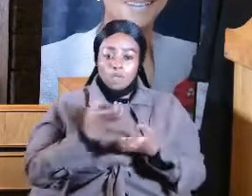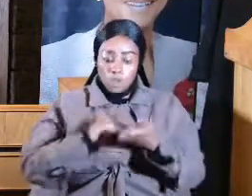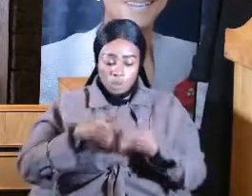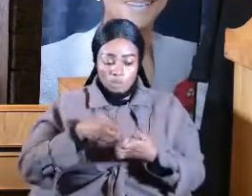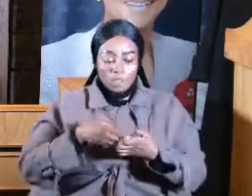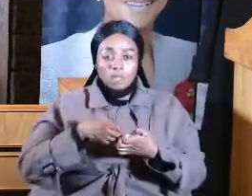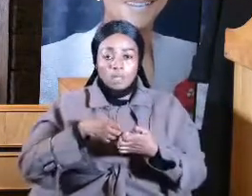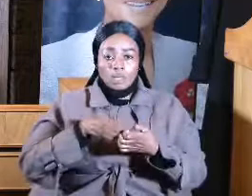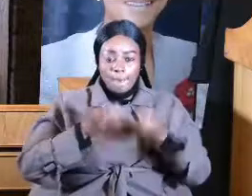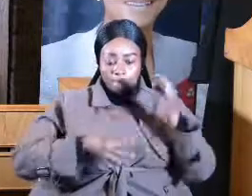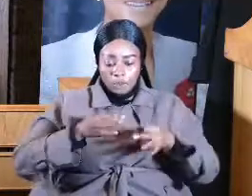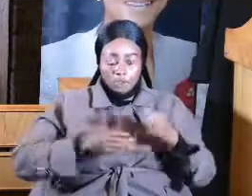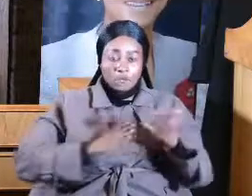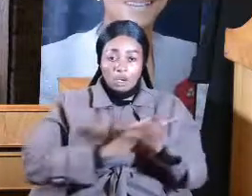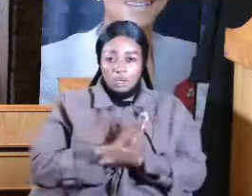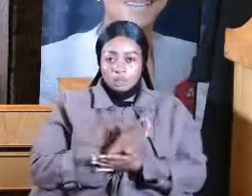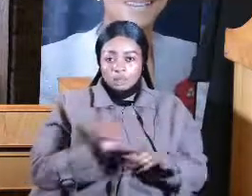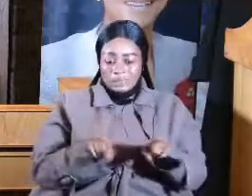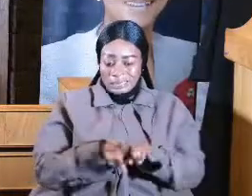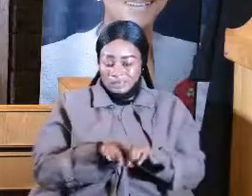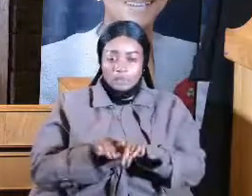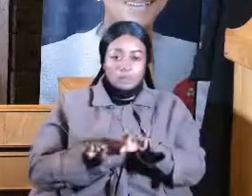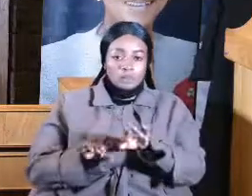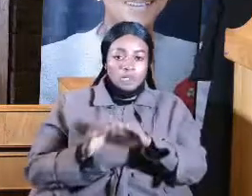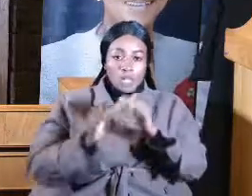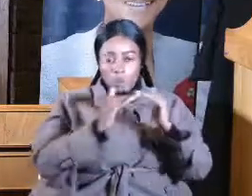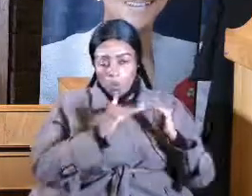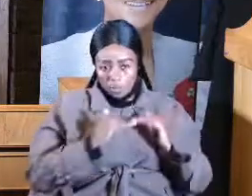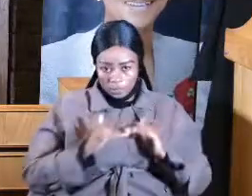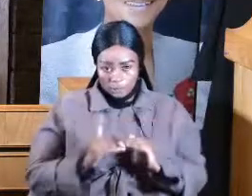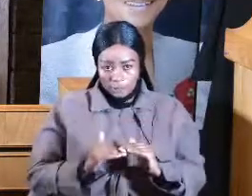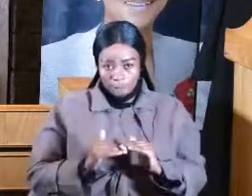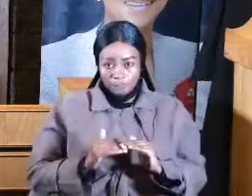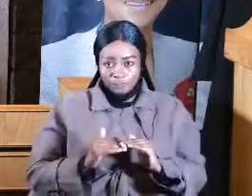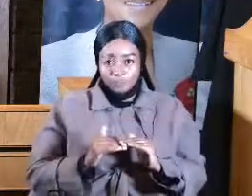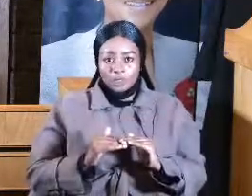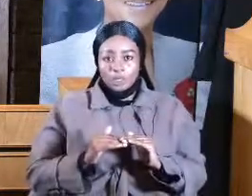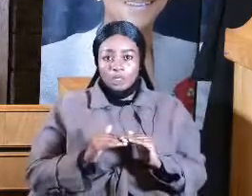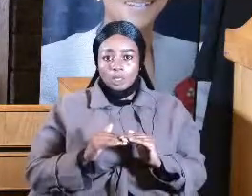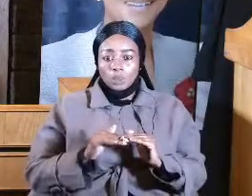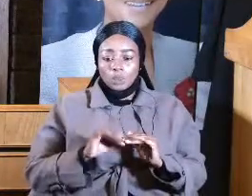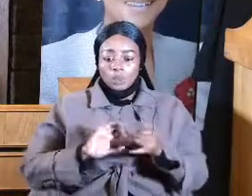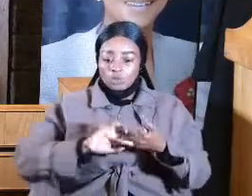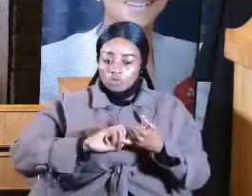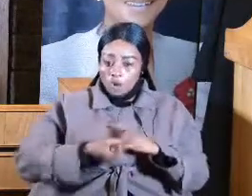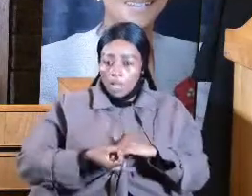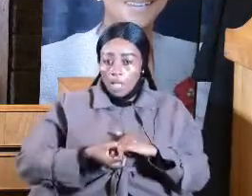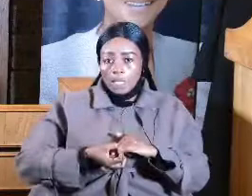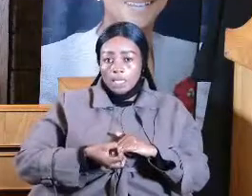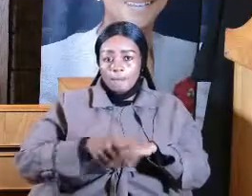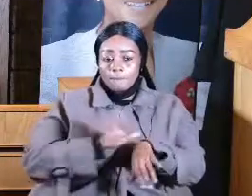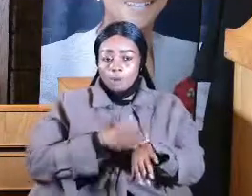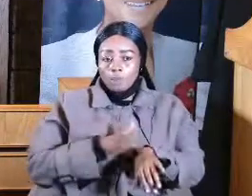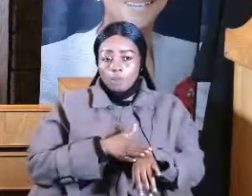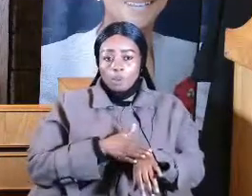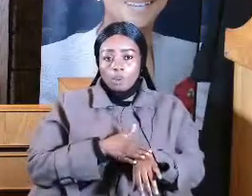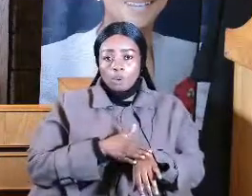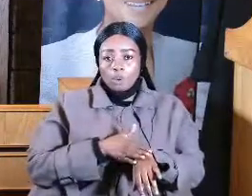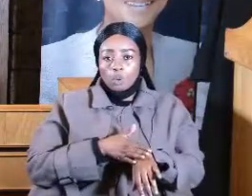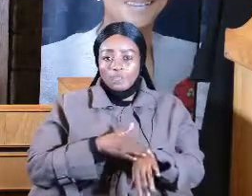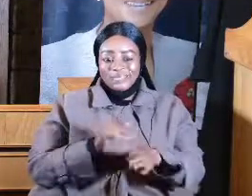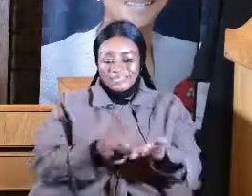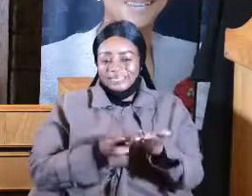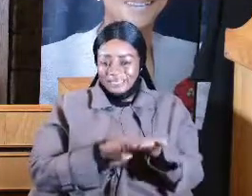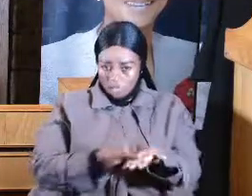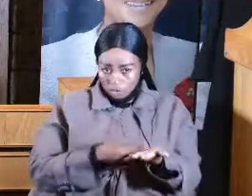social political rights or equality, often for a specifically disenfranchised group or more generally in discussion